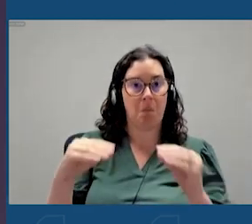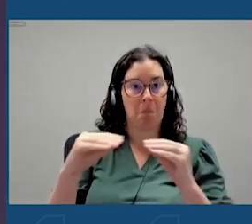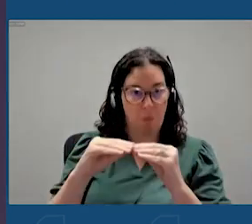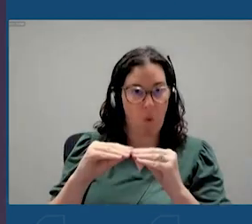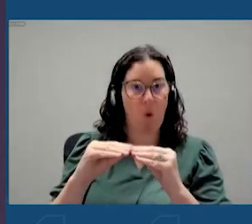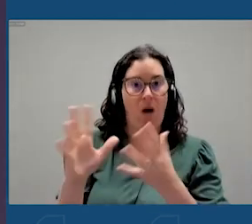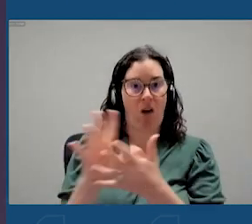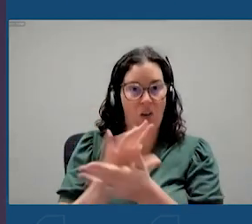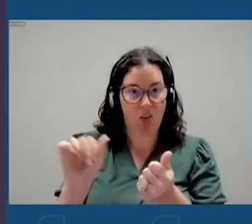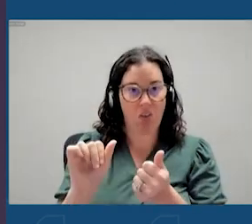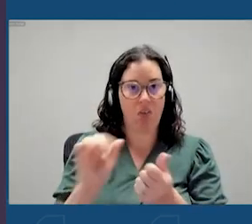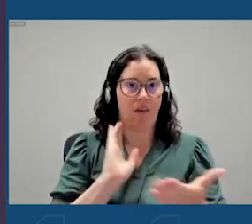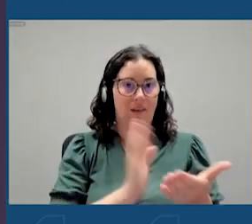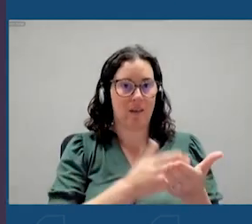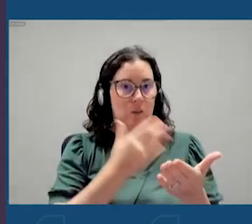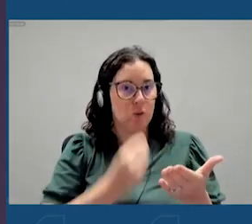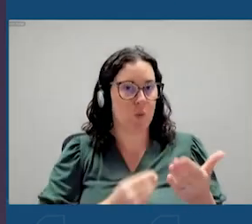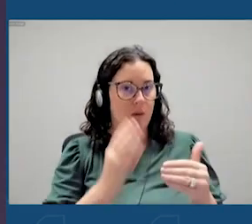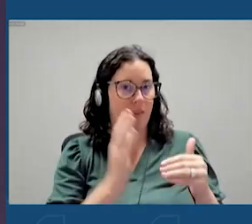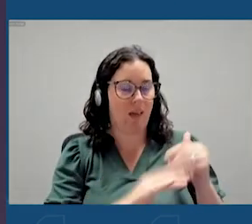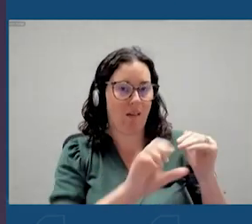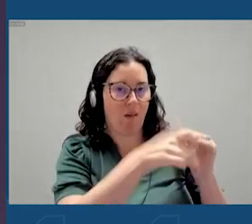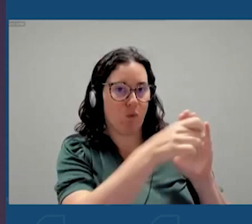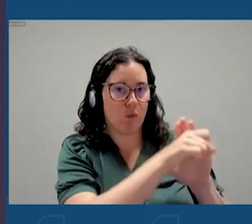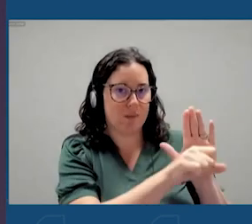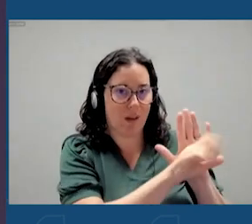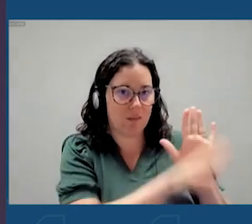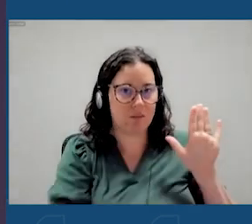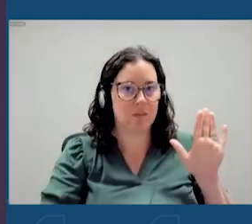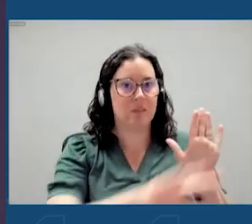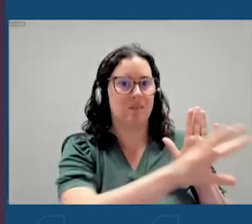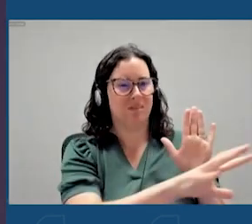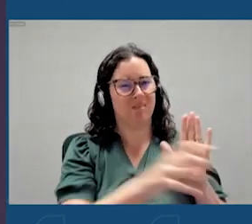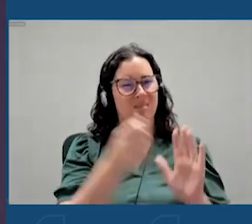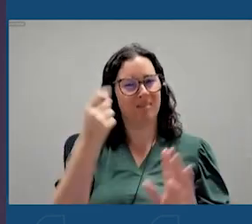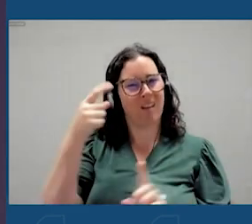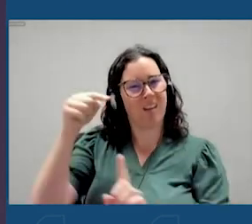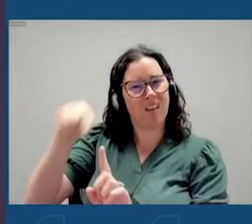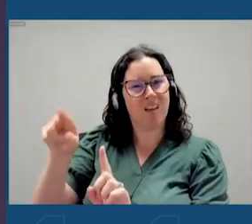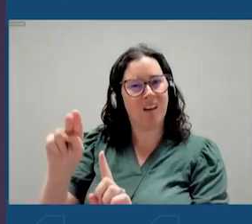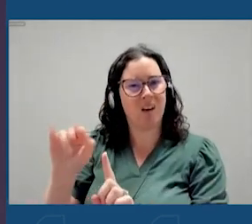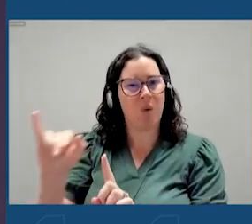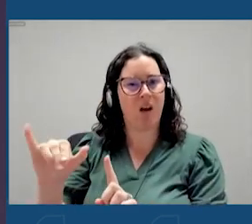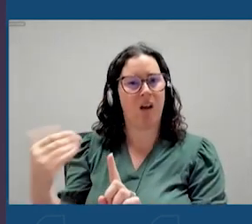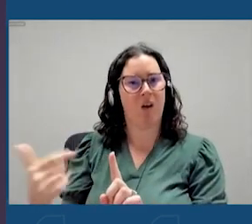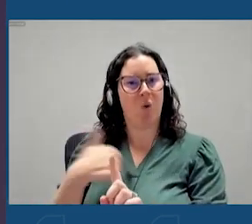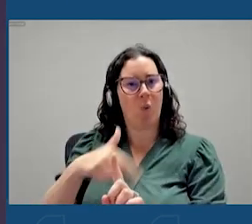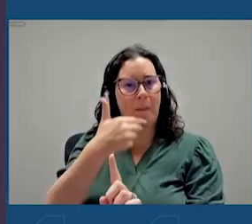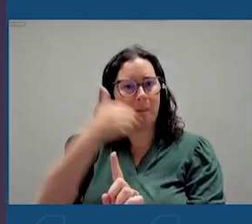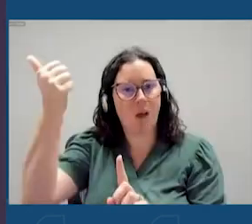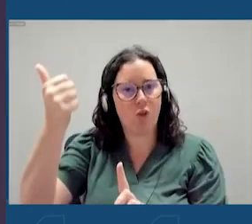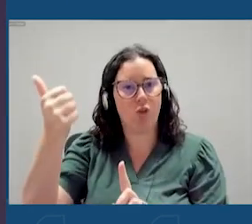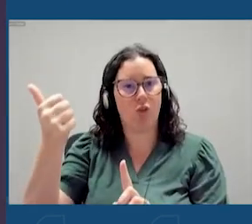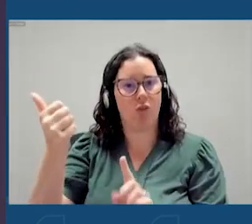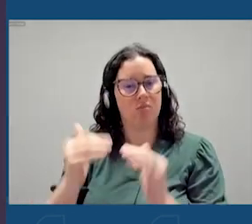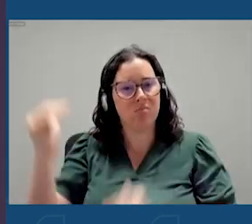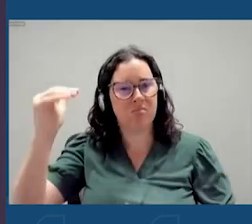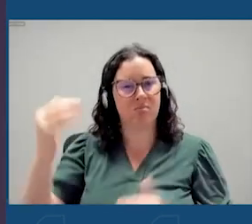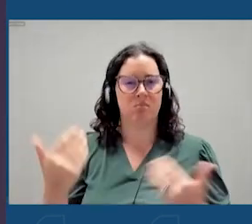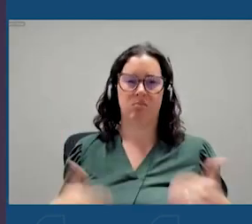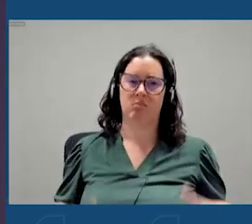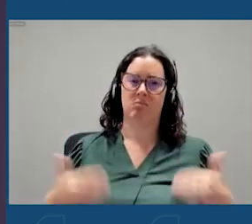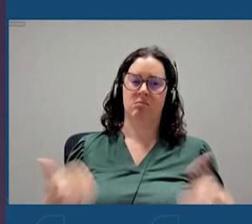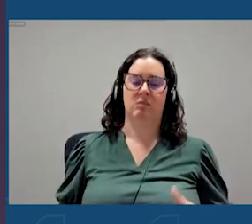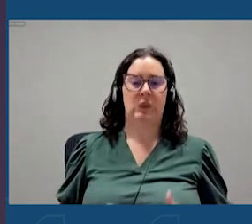This is New York. We're better than that. We are better than that. And so across the